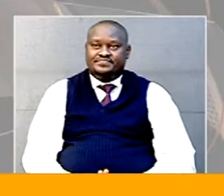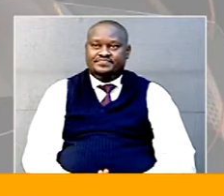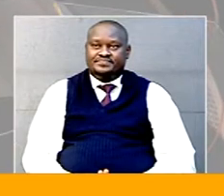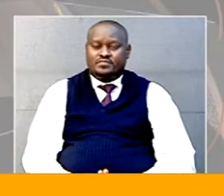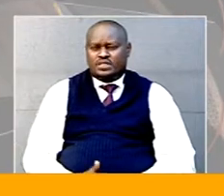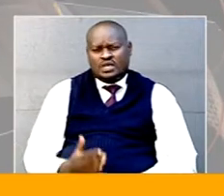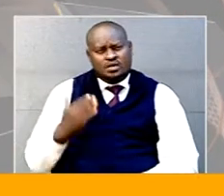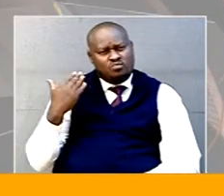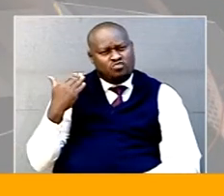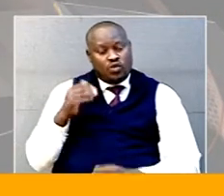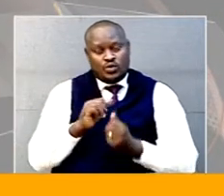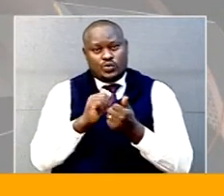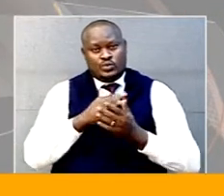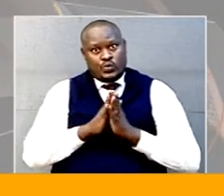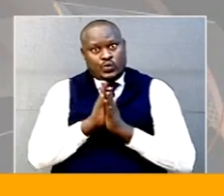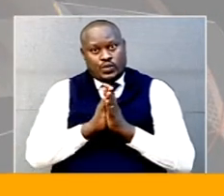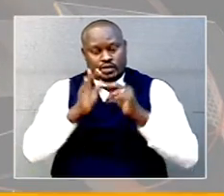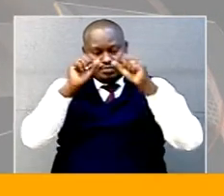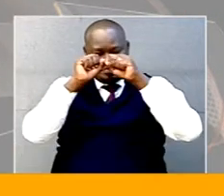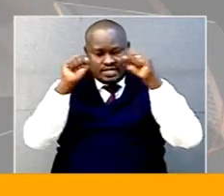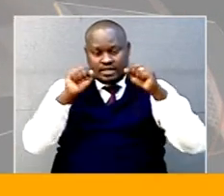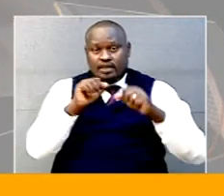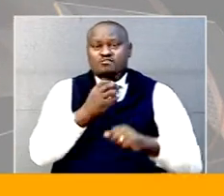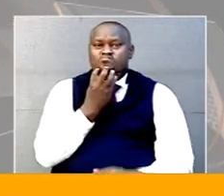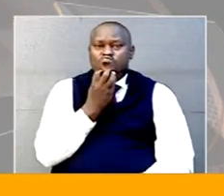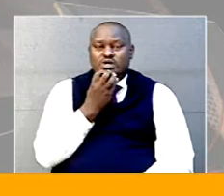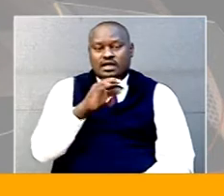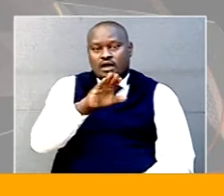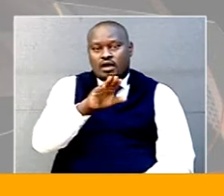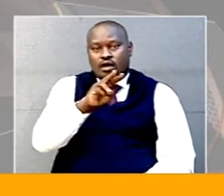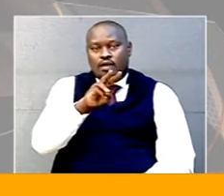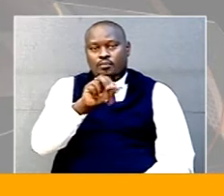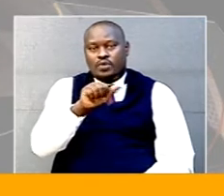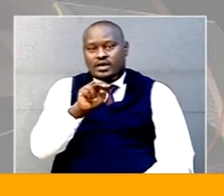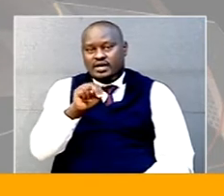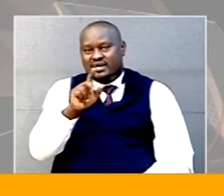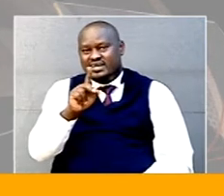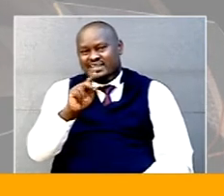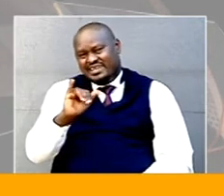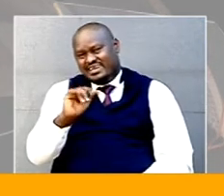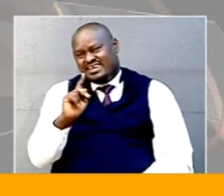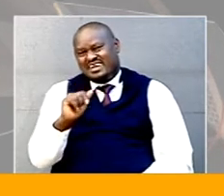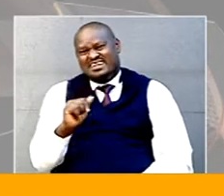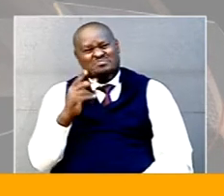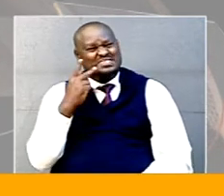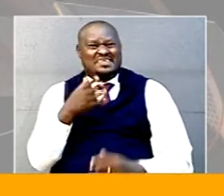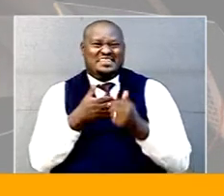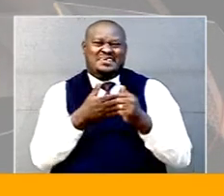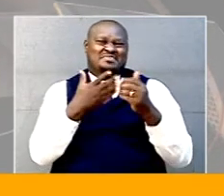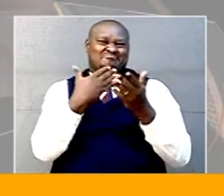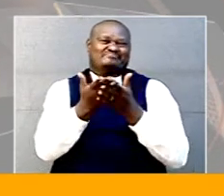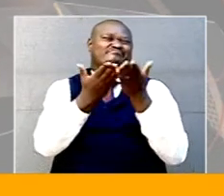Former presidential aspirant Dr. Abed Bwanika has decried lack of well-educated leaders to steer communities